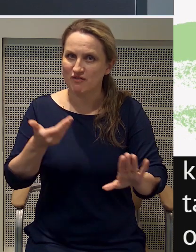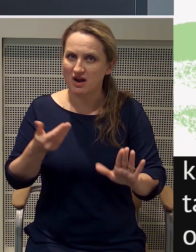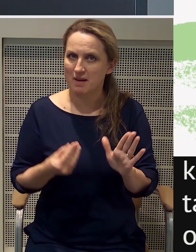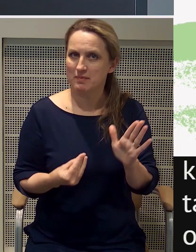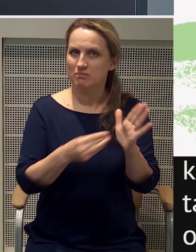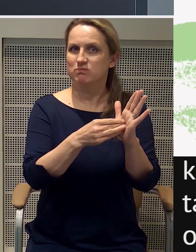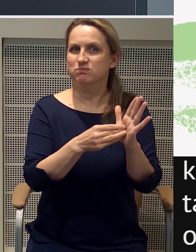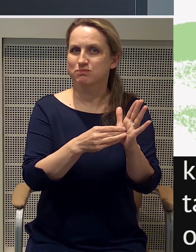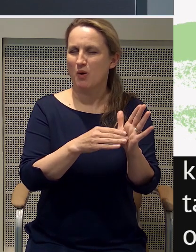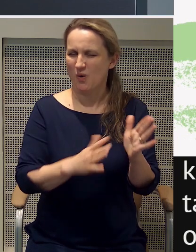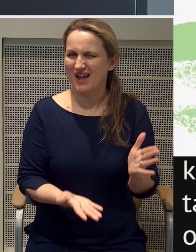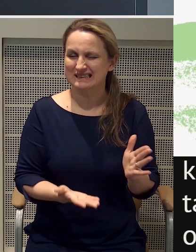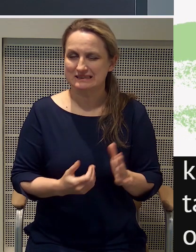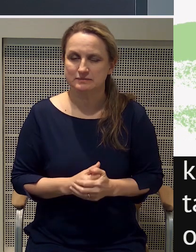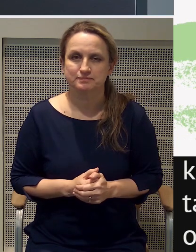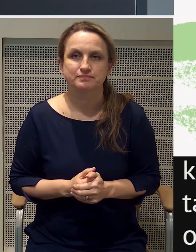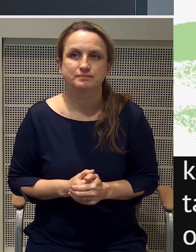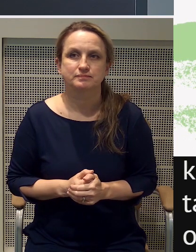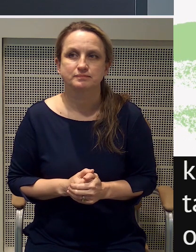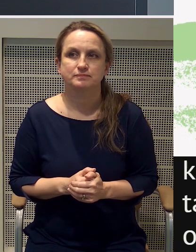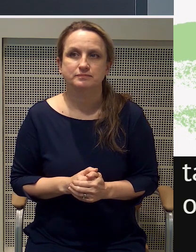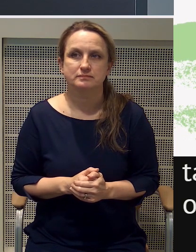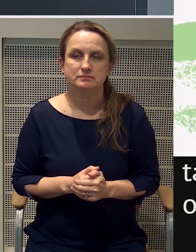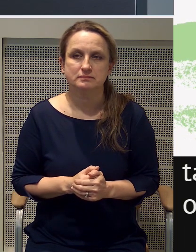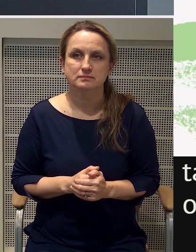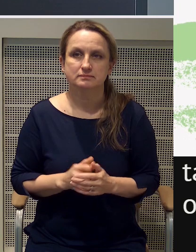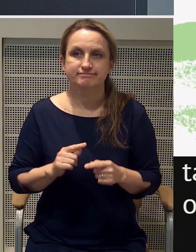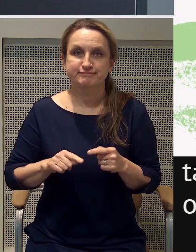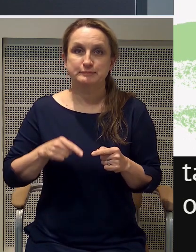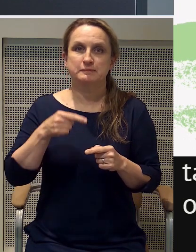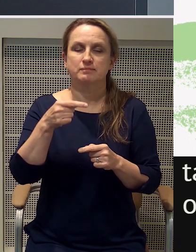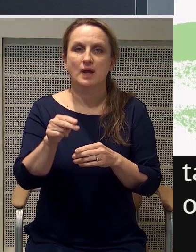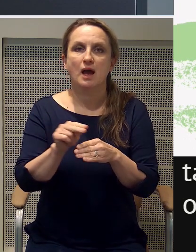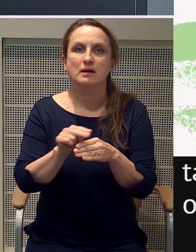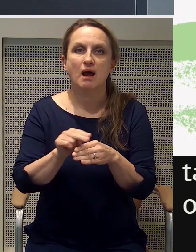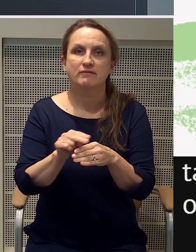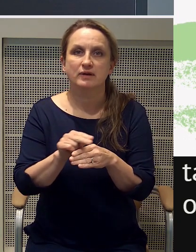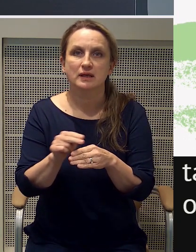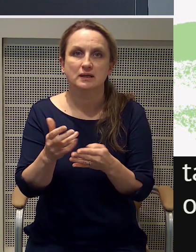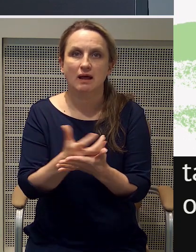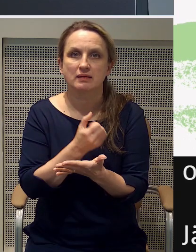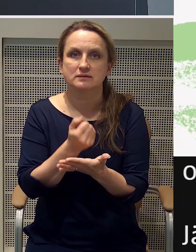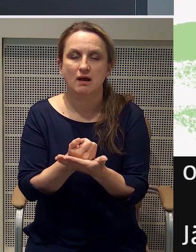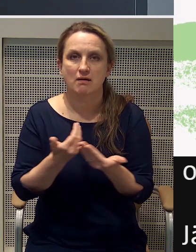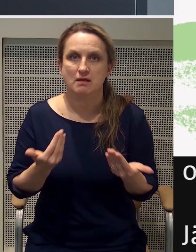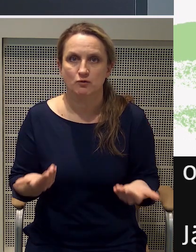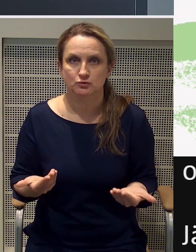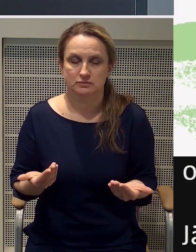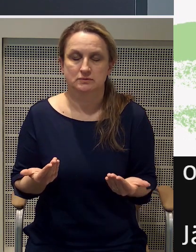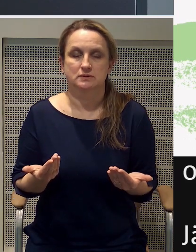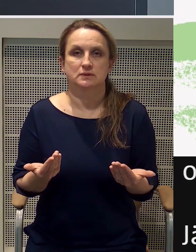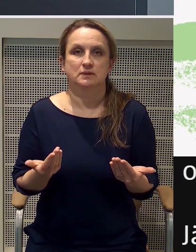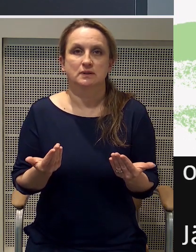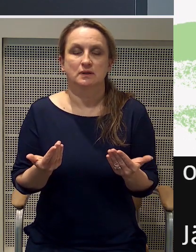should induce this kind of urgent referral, and that's what have helped us with an early diagnosis.